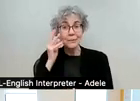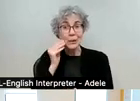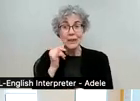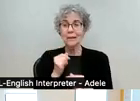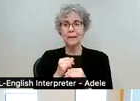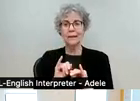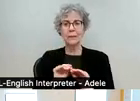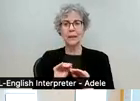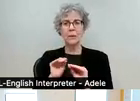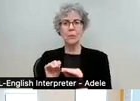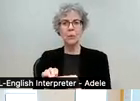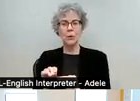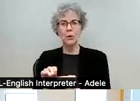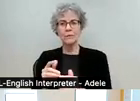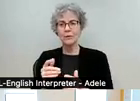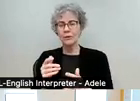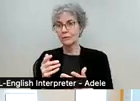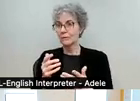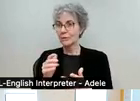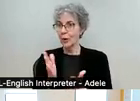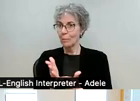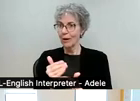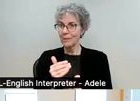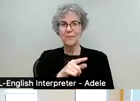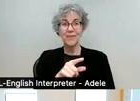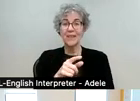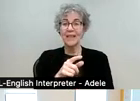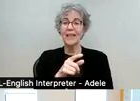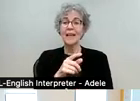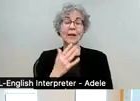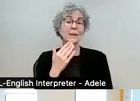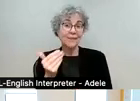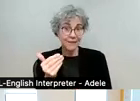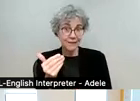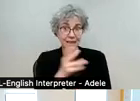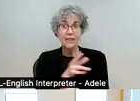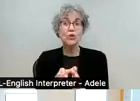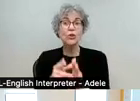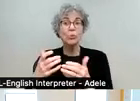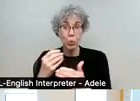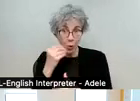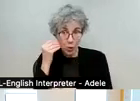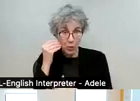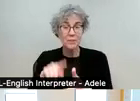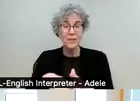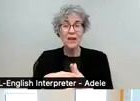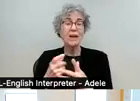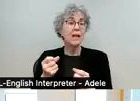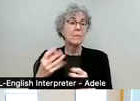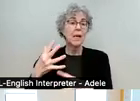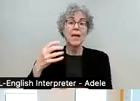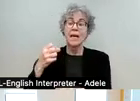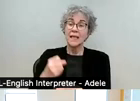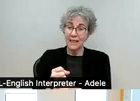own. Ralph joined Community Living Toronto at the age of 15 residentially. And after going through many years